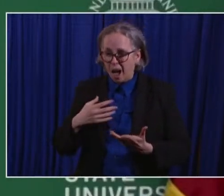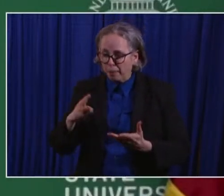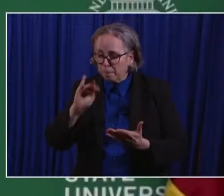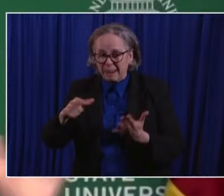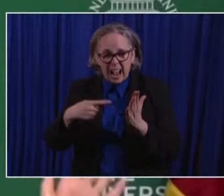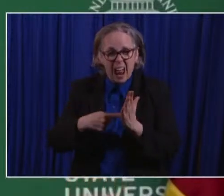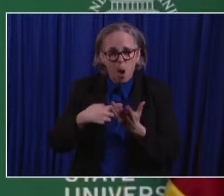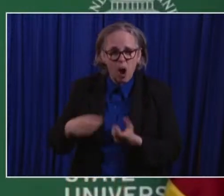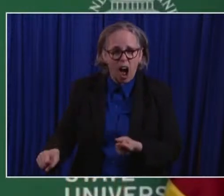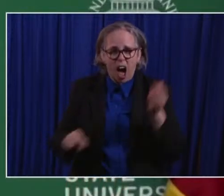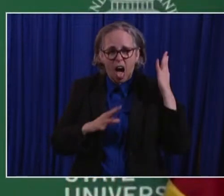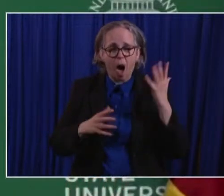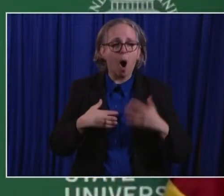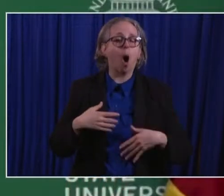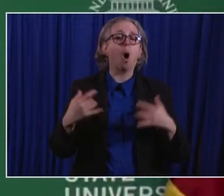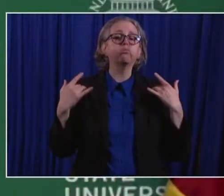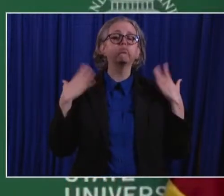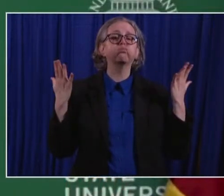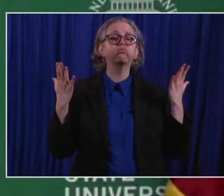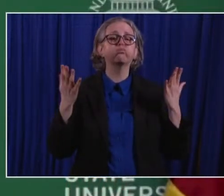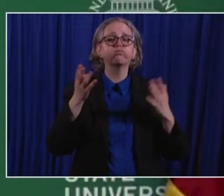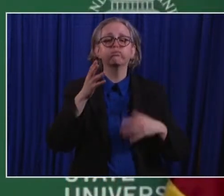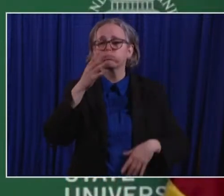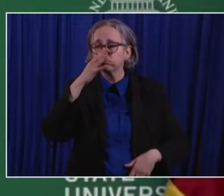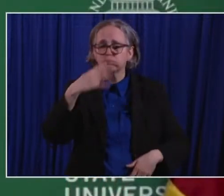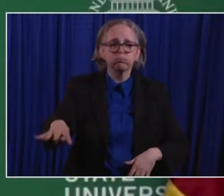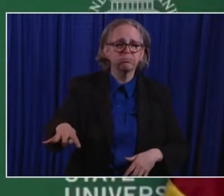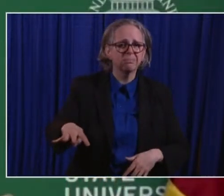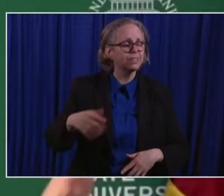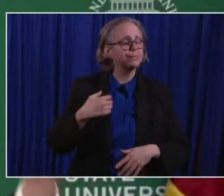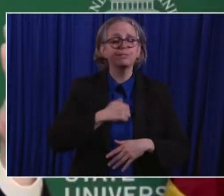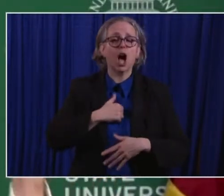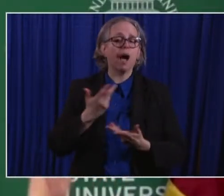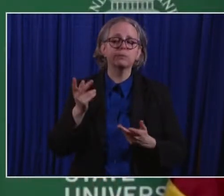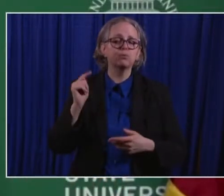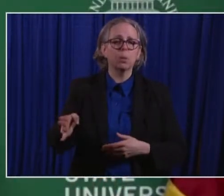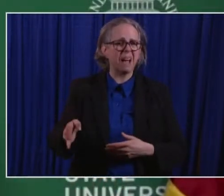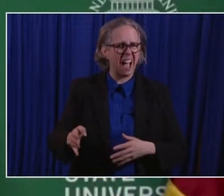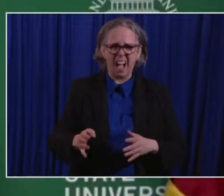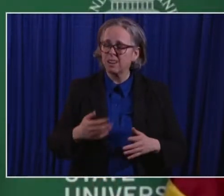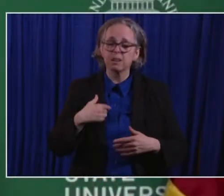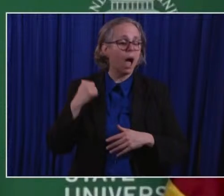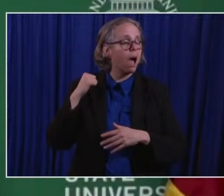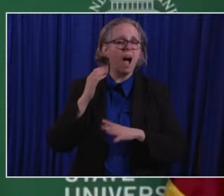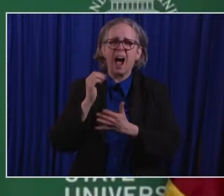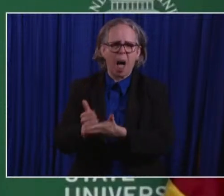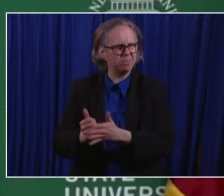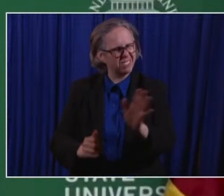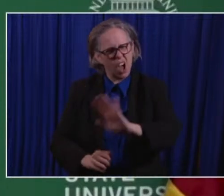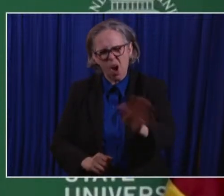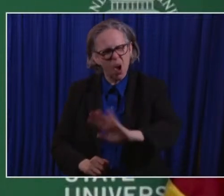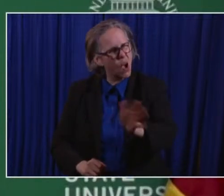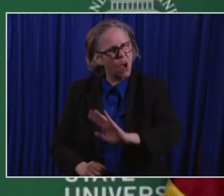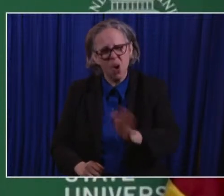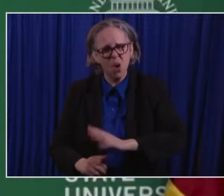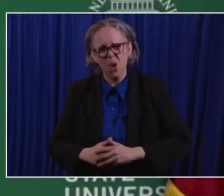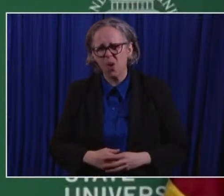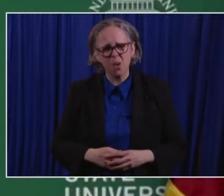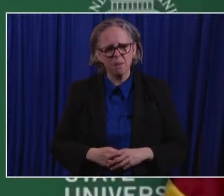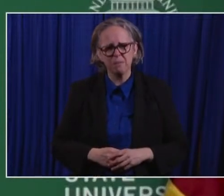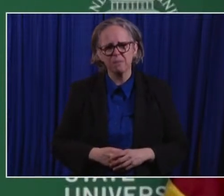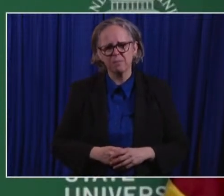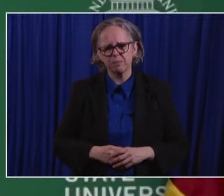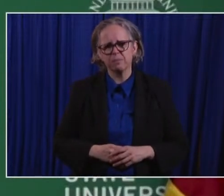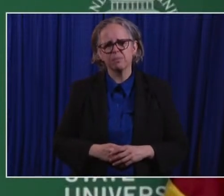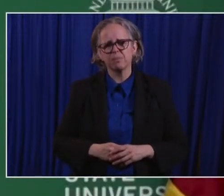say, we're going to do away with all this and we're going to let these kids just, suffer. And so I don't